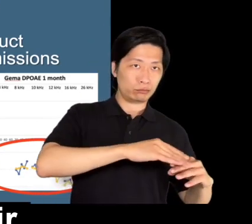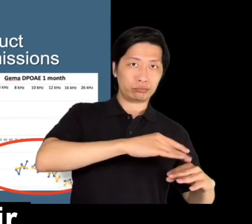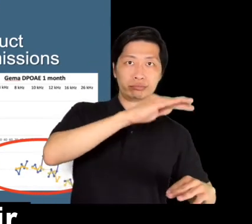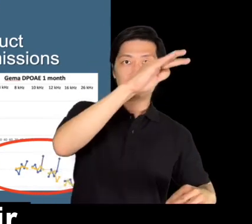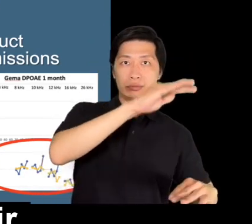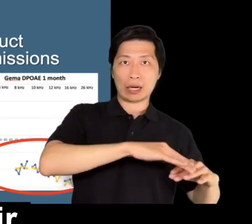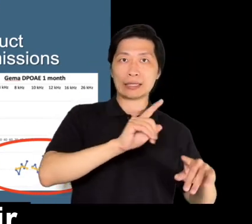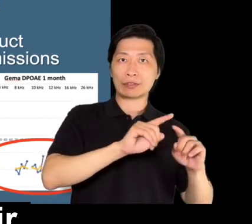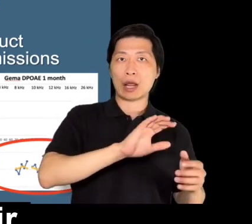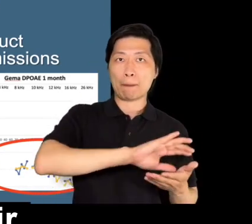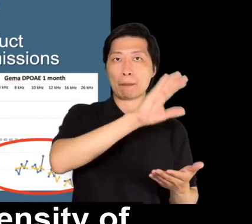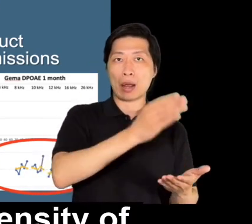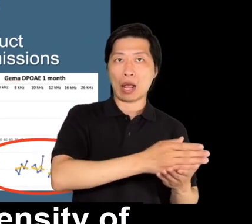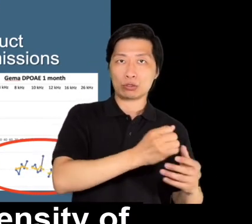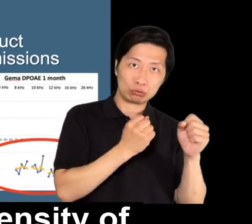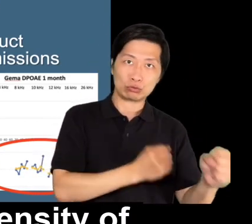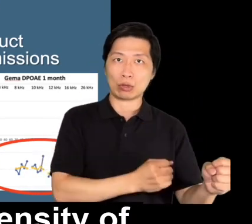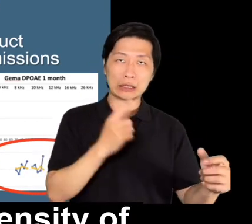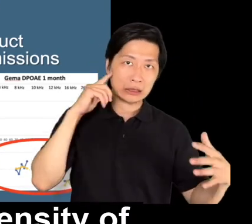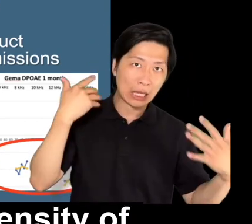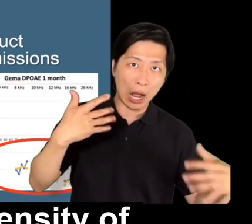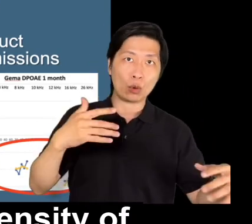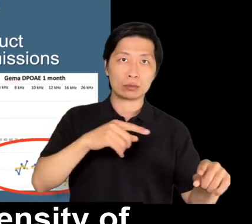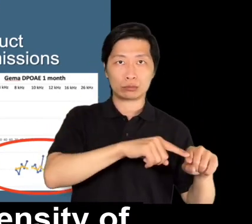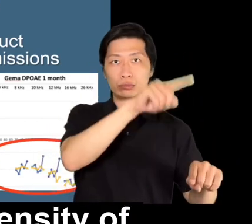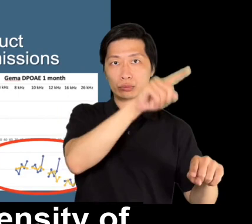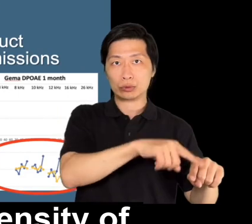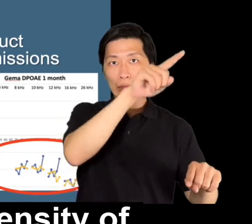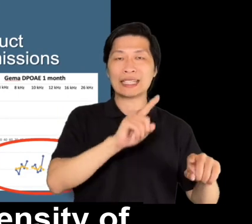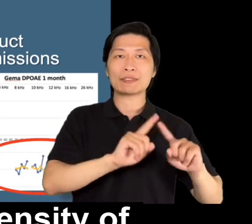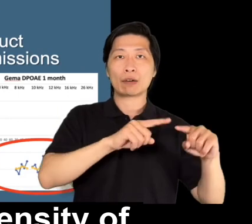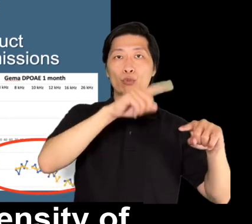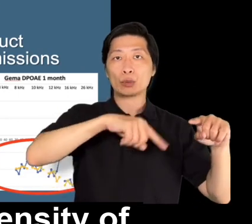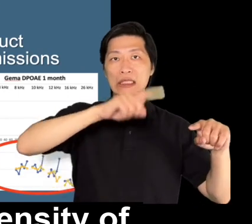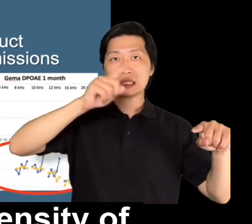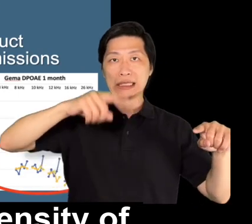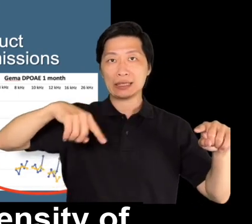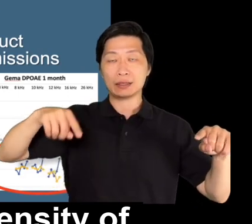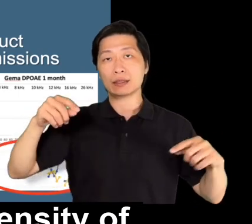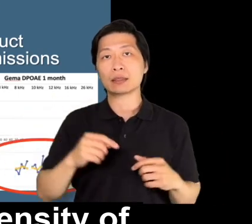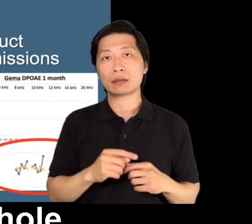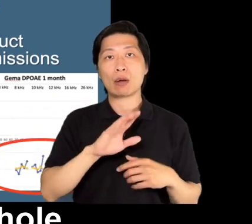intensity of sound at different frequencies across the whole spectrum of hearing.